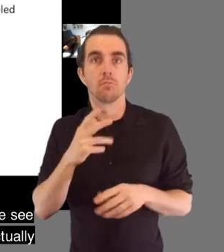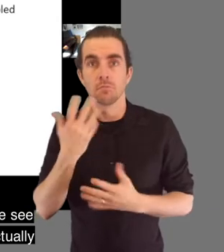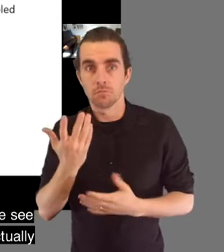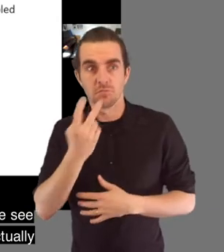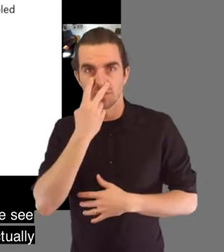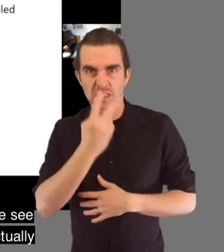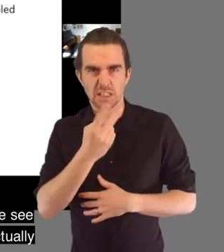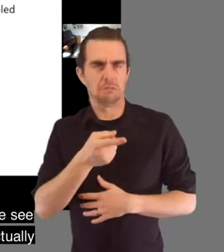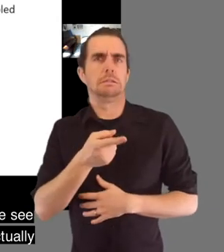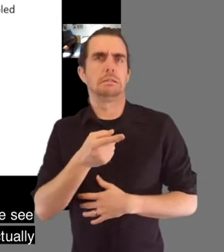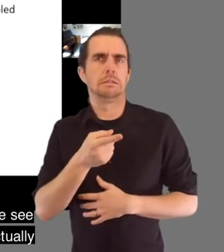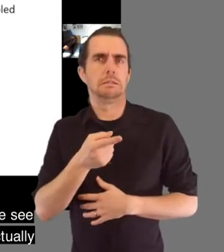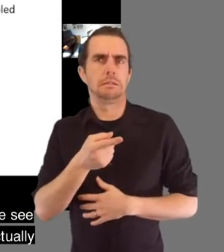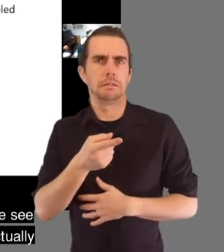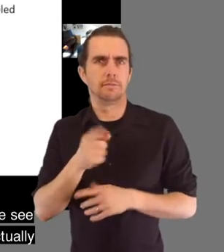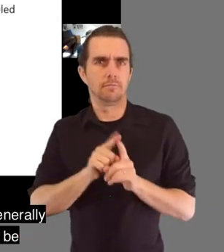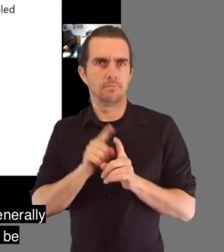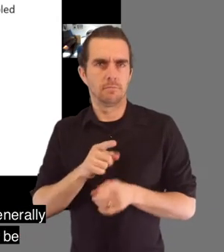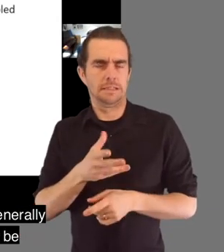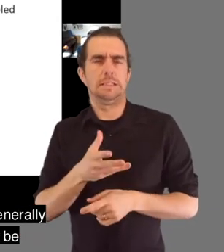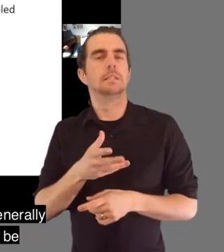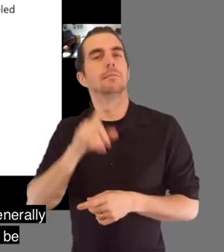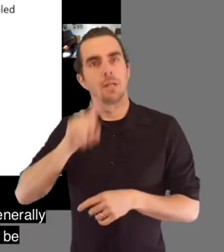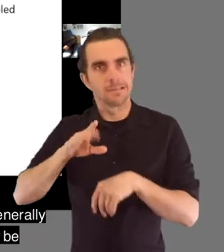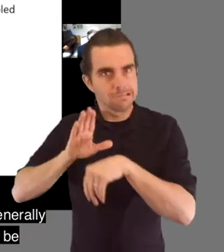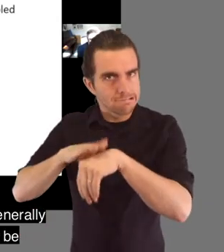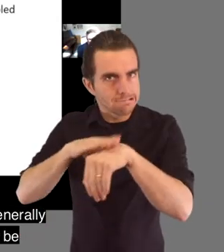see something that is negative, it is actually challenged.